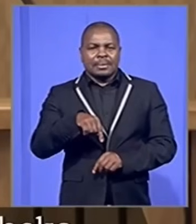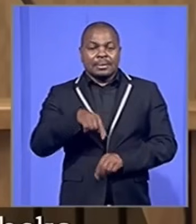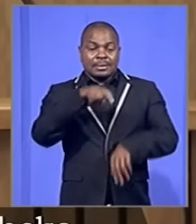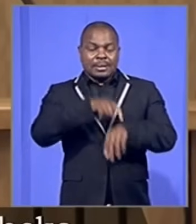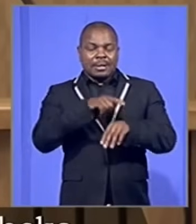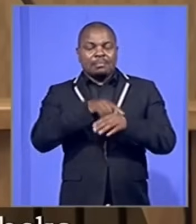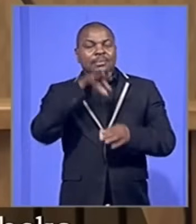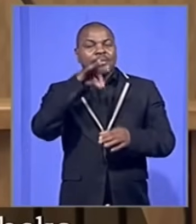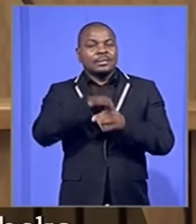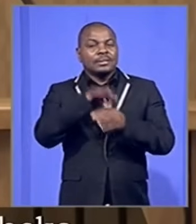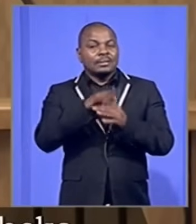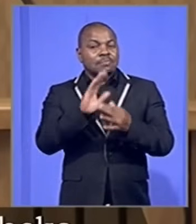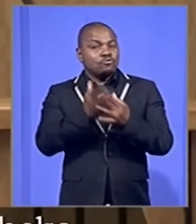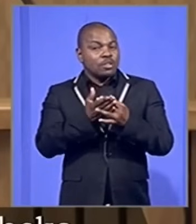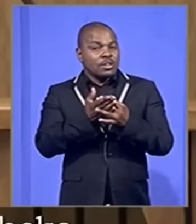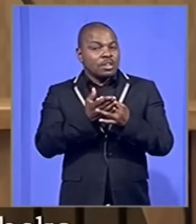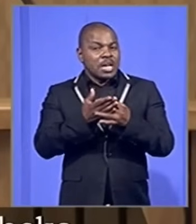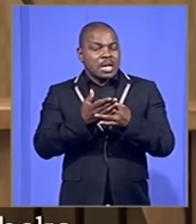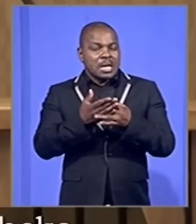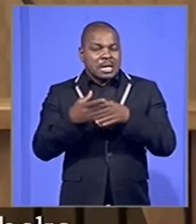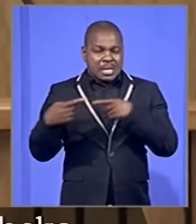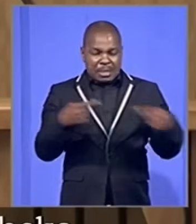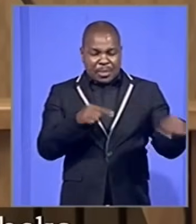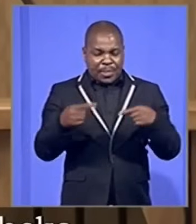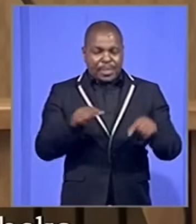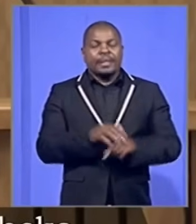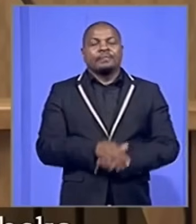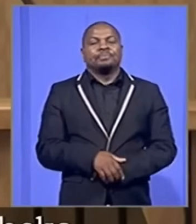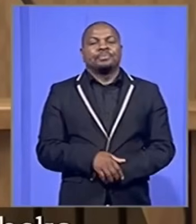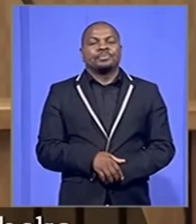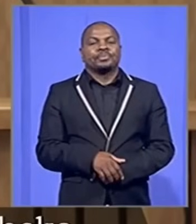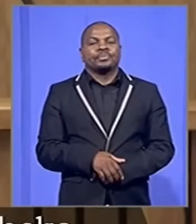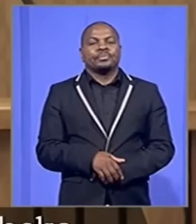break. And my only